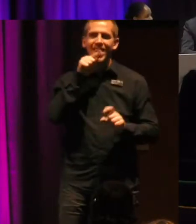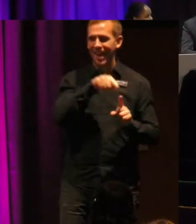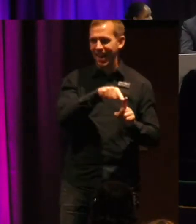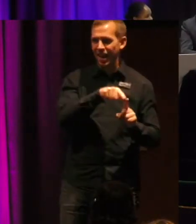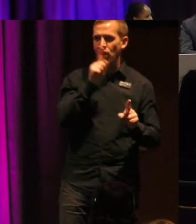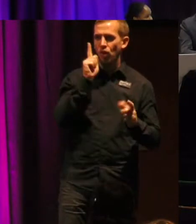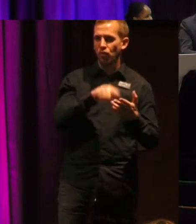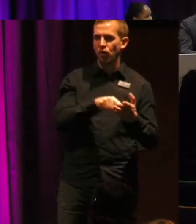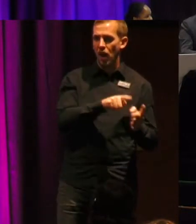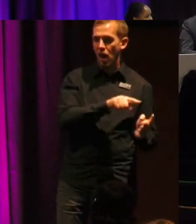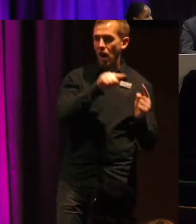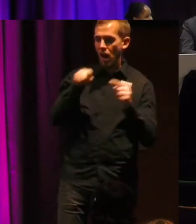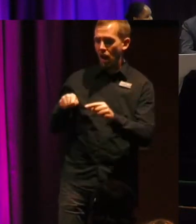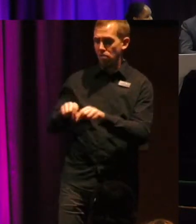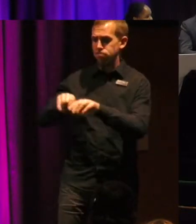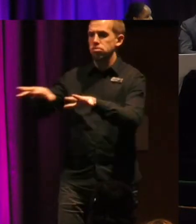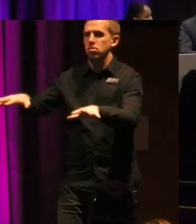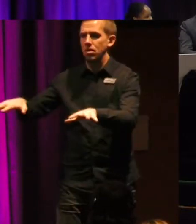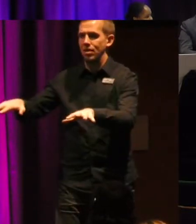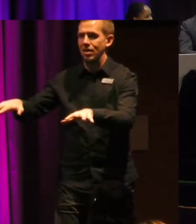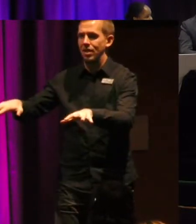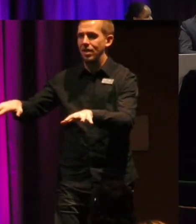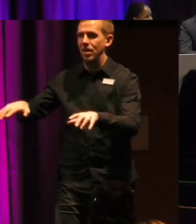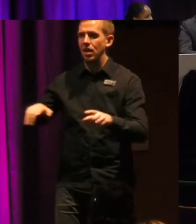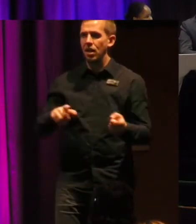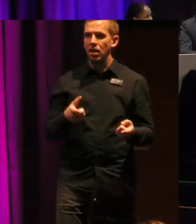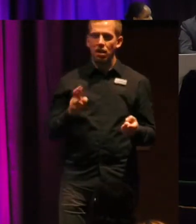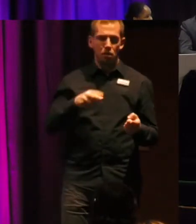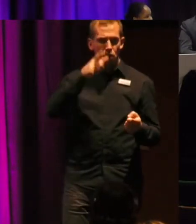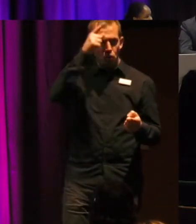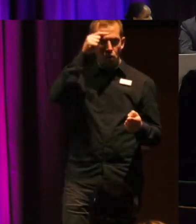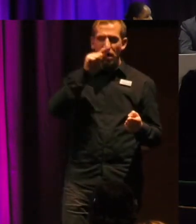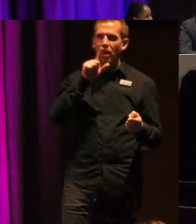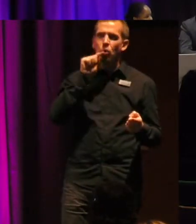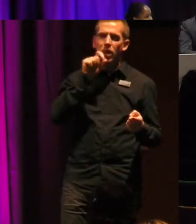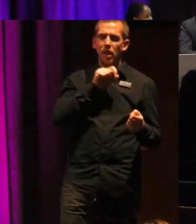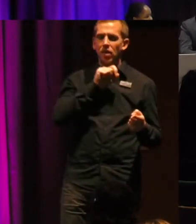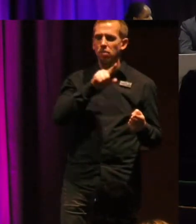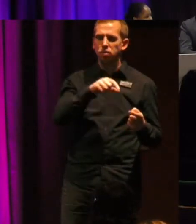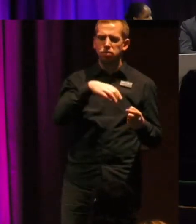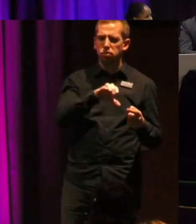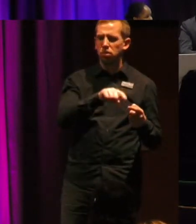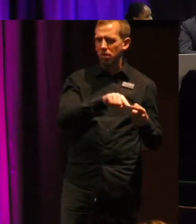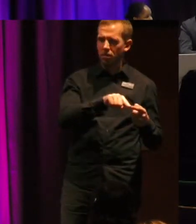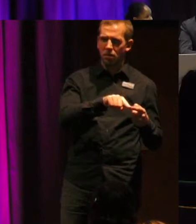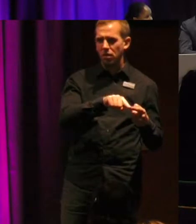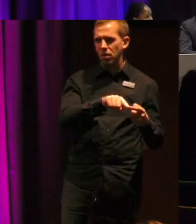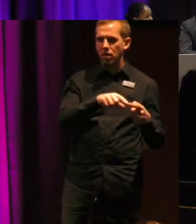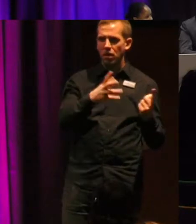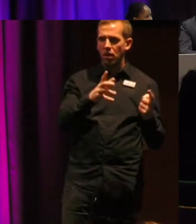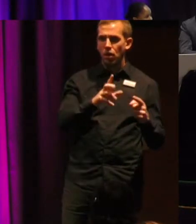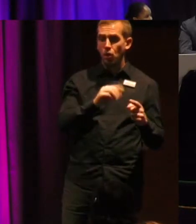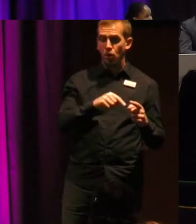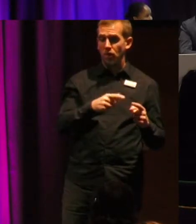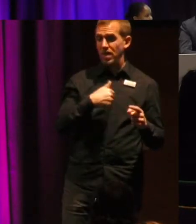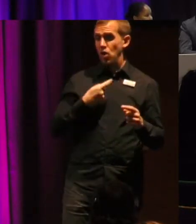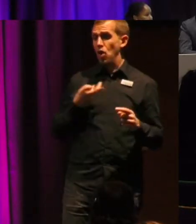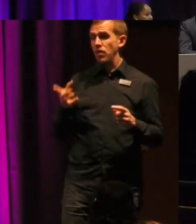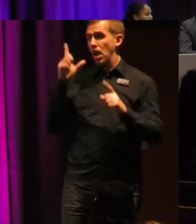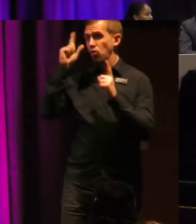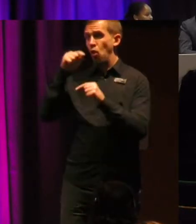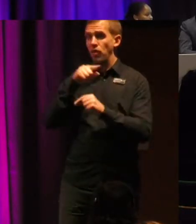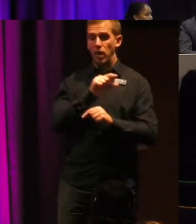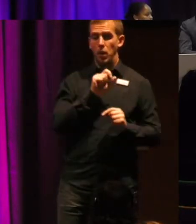his platform with these stupid tweets at hours that we're all sleeping. But I